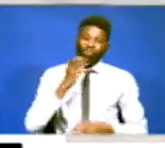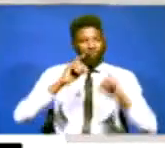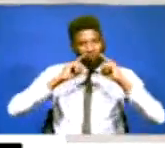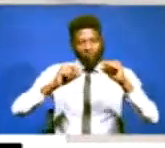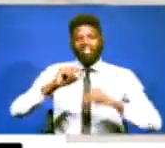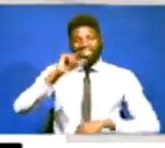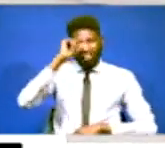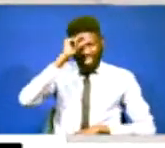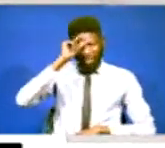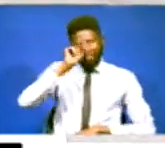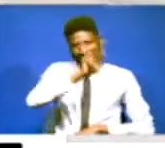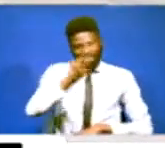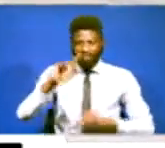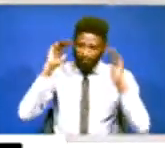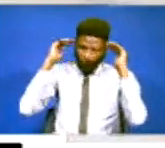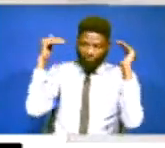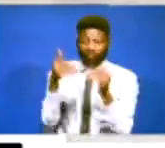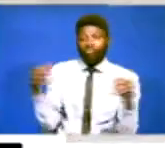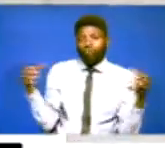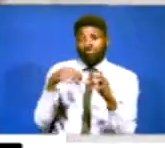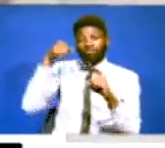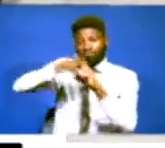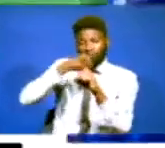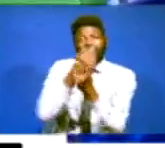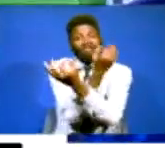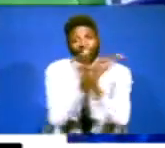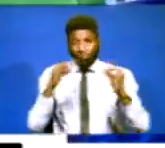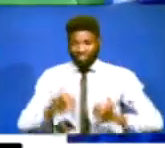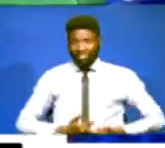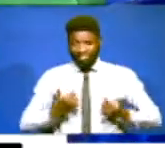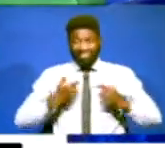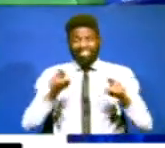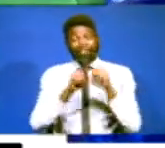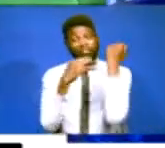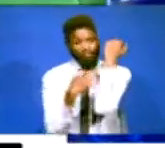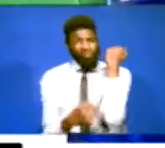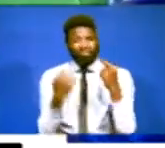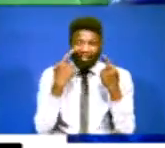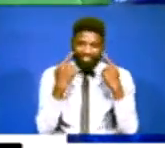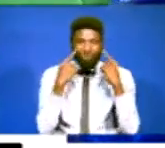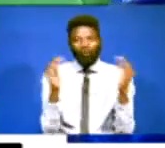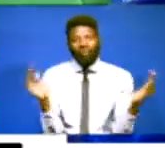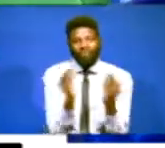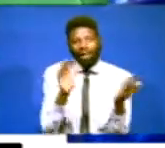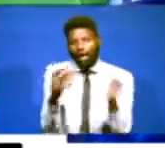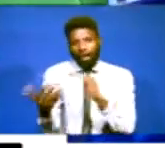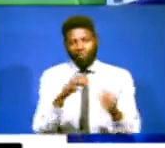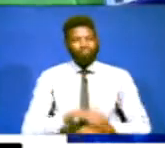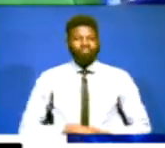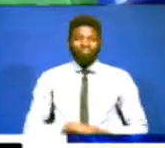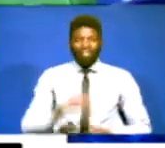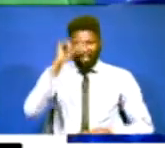of freedom fighters who are still alive and wallowing in poverty. The previous governments have not been able to address this